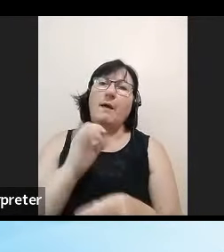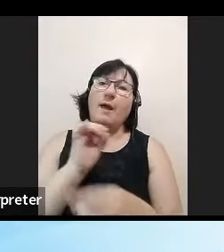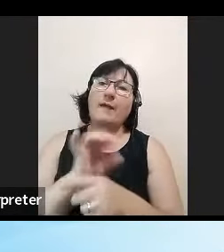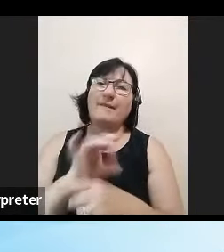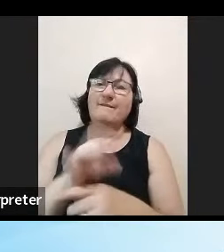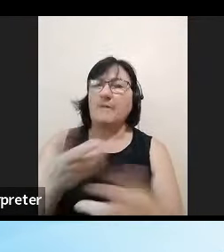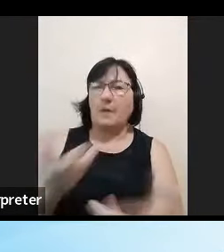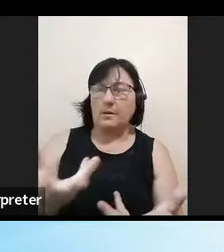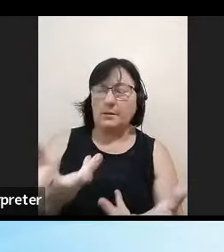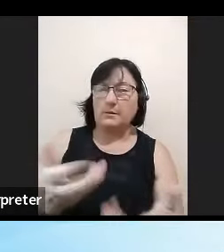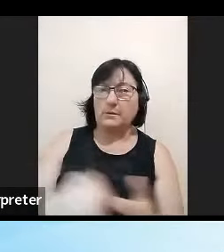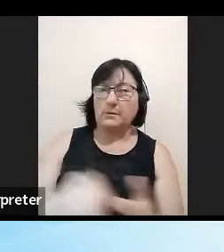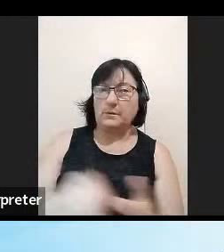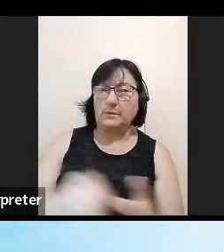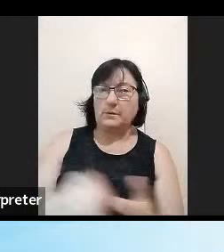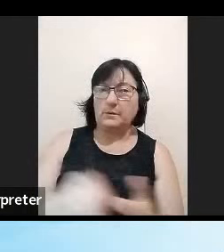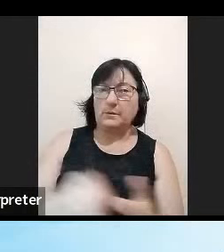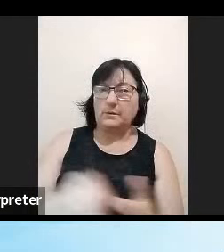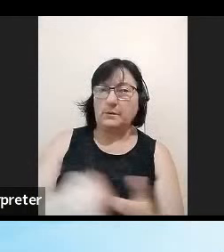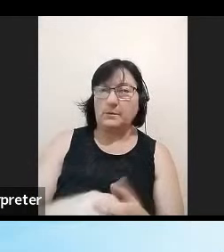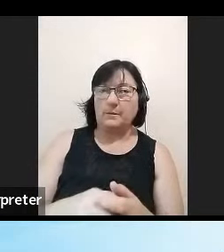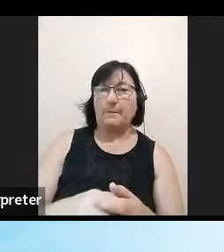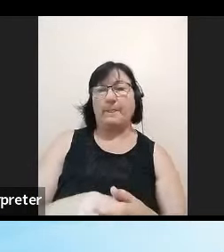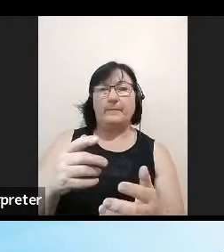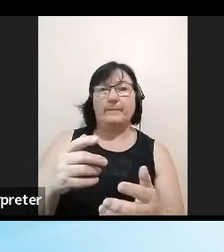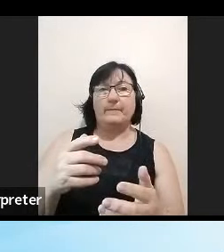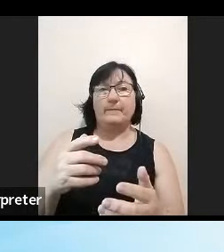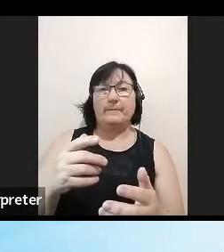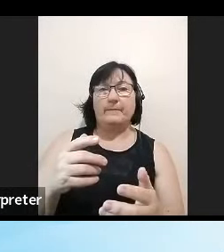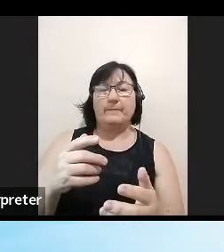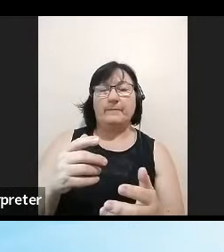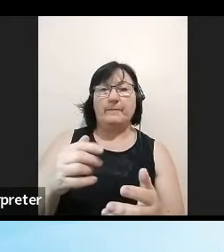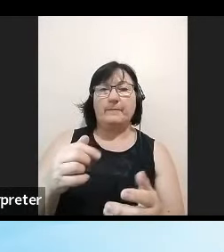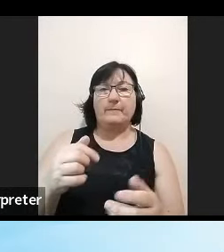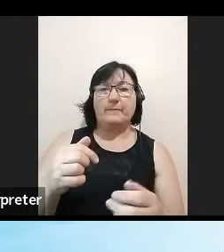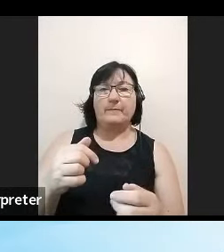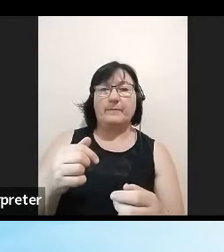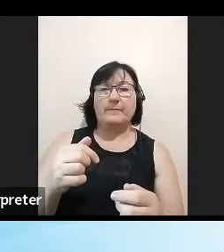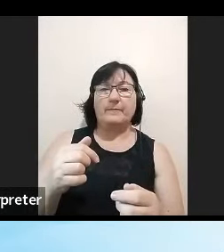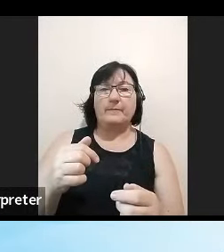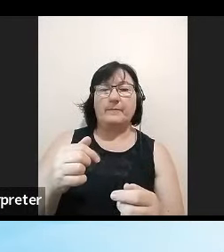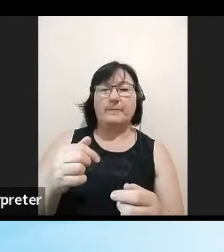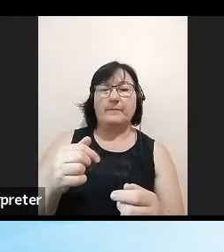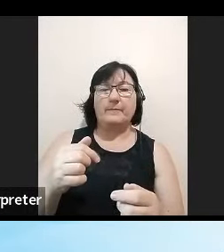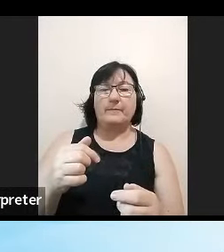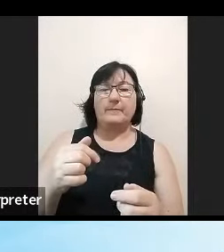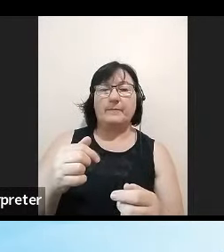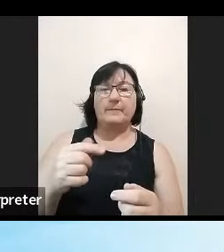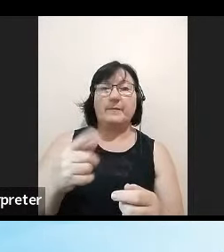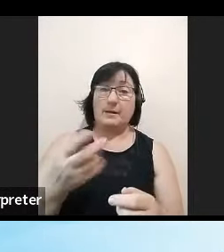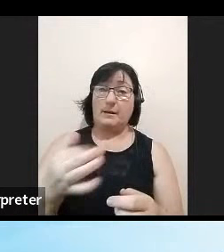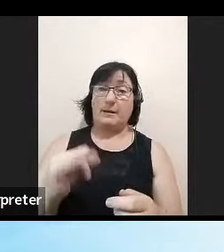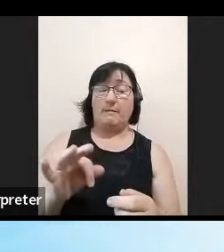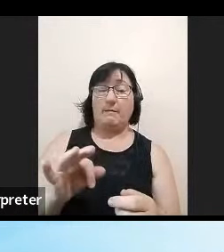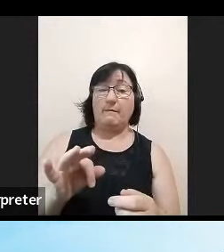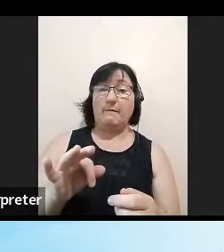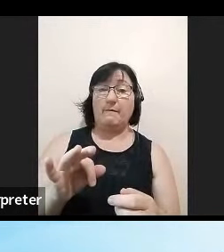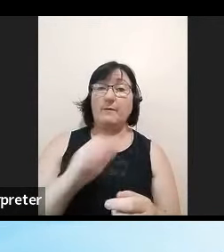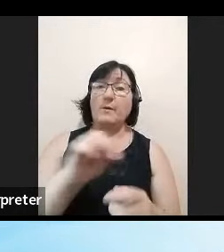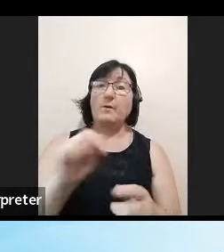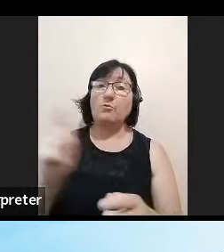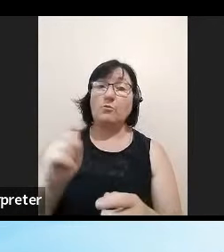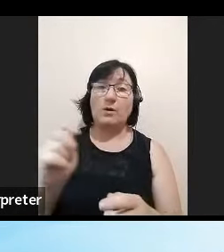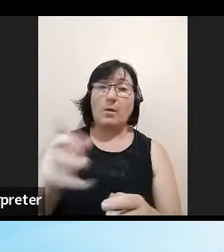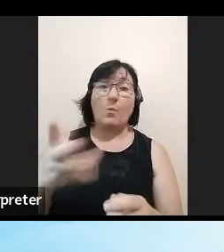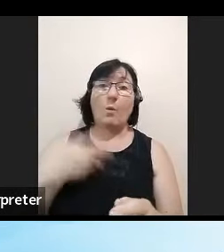per our compliance philosophy, is if those traders that do not want to comply. However, when it comes to